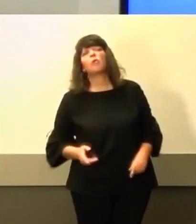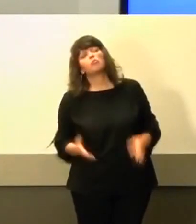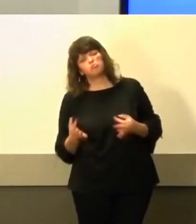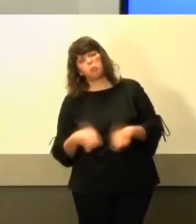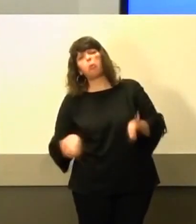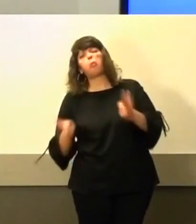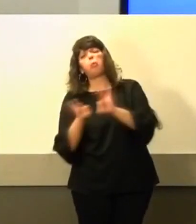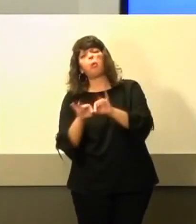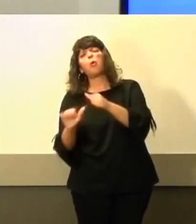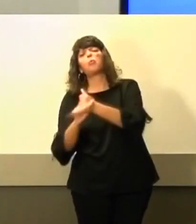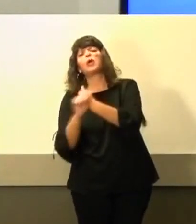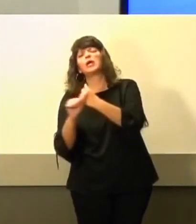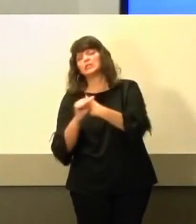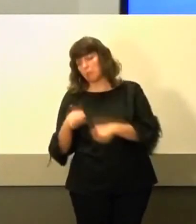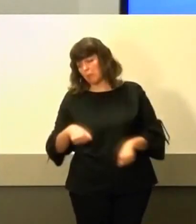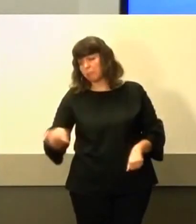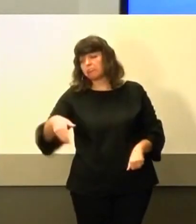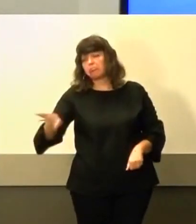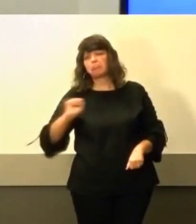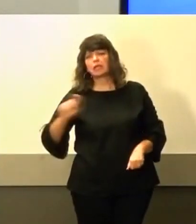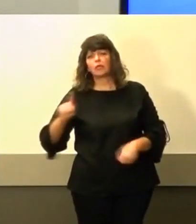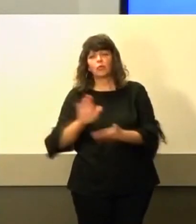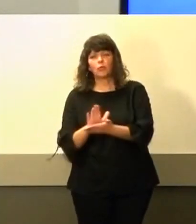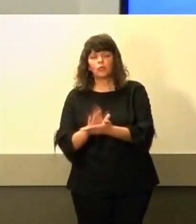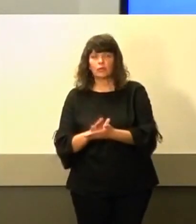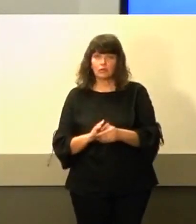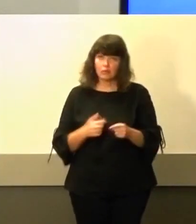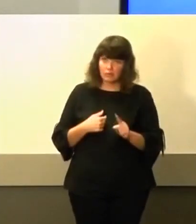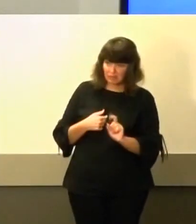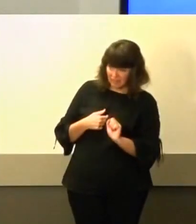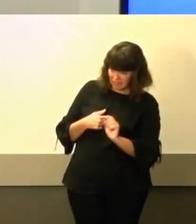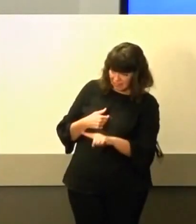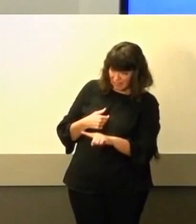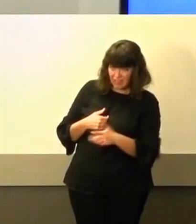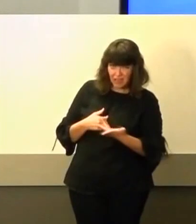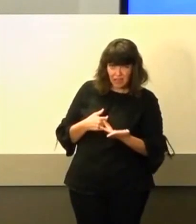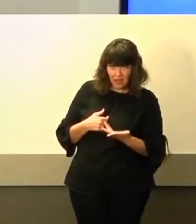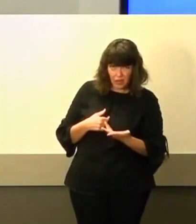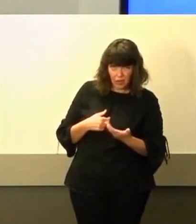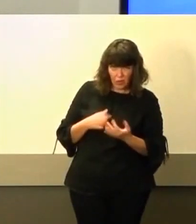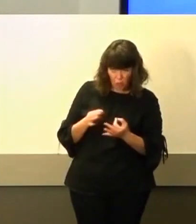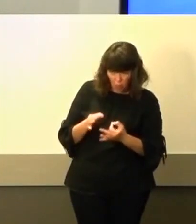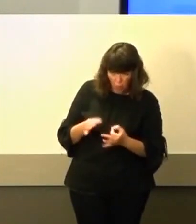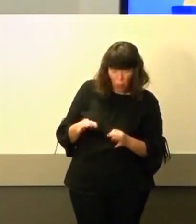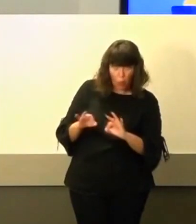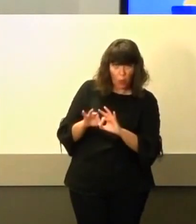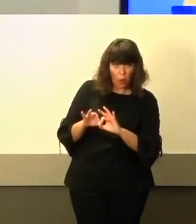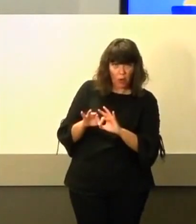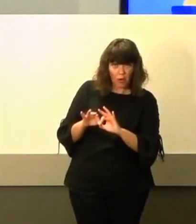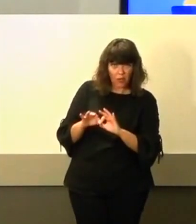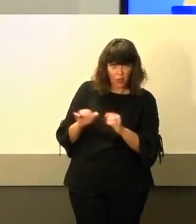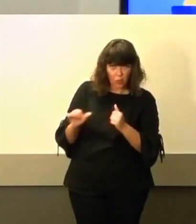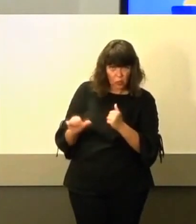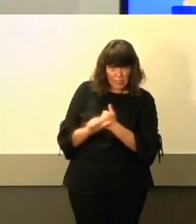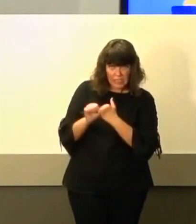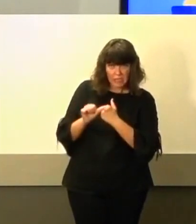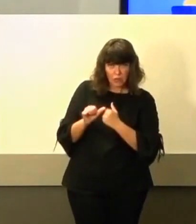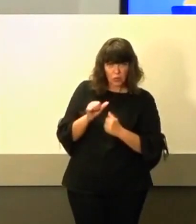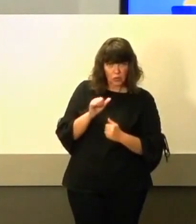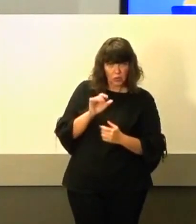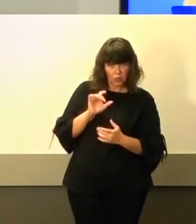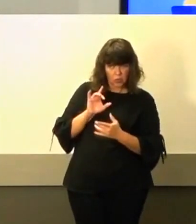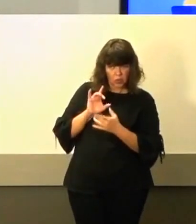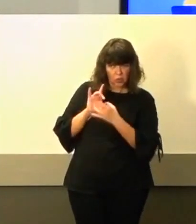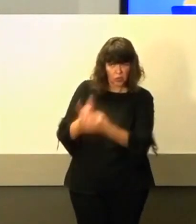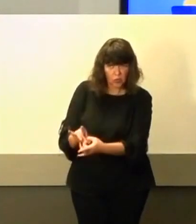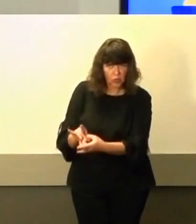And I guess my question is, it's worth the risk to whom? It's worth the risk to your child.